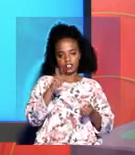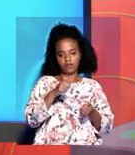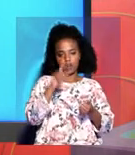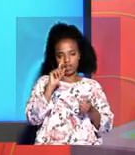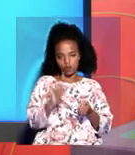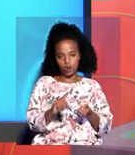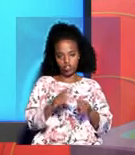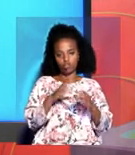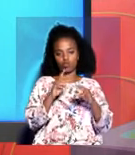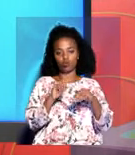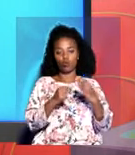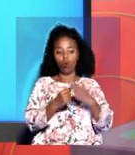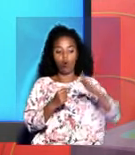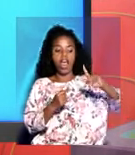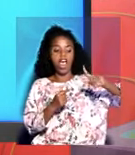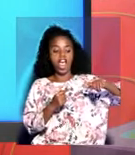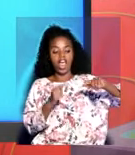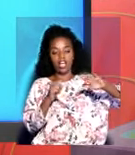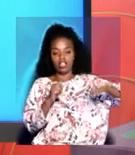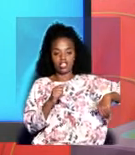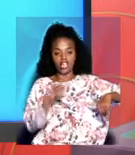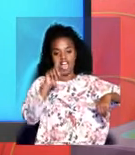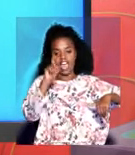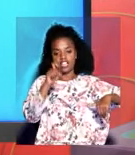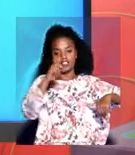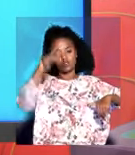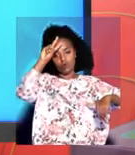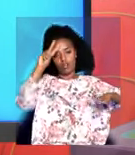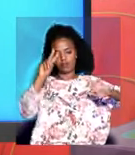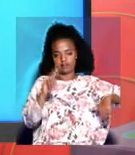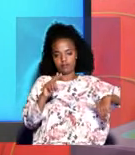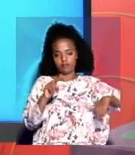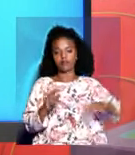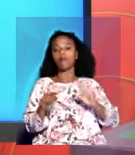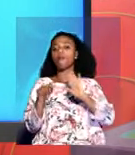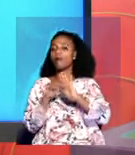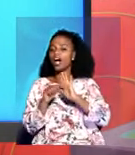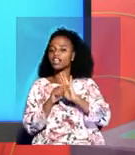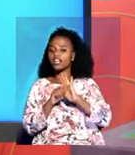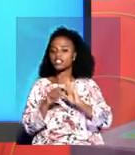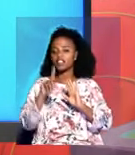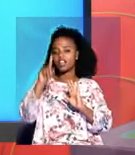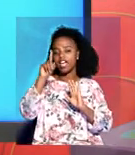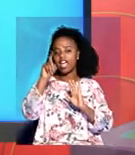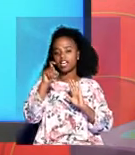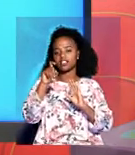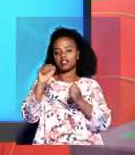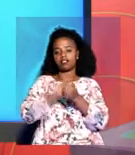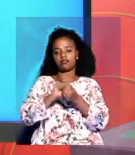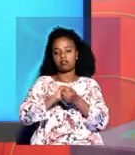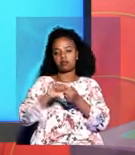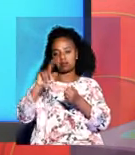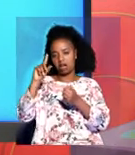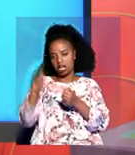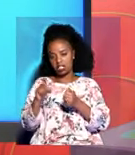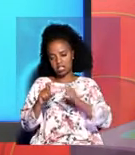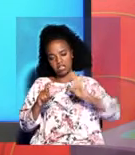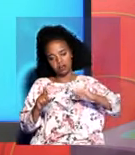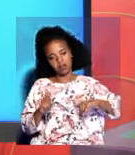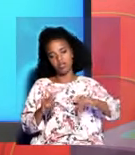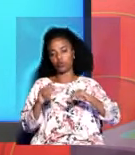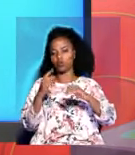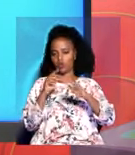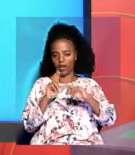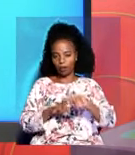x times x, this x squared minus x is cancelled by x, the remaining part is